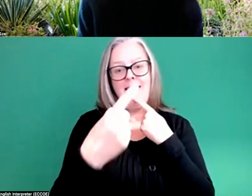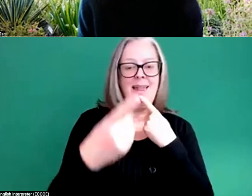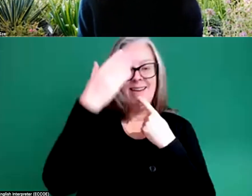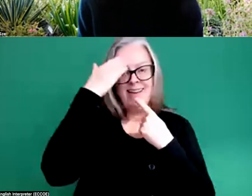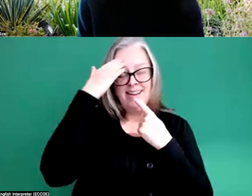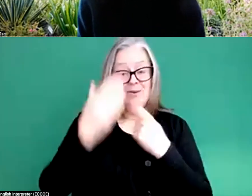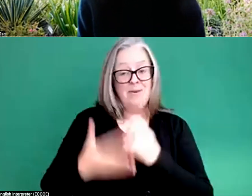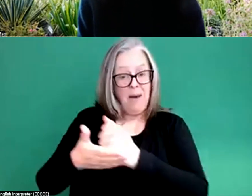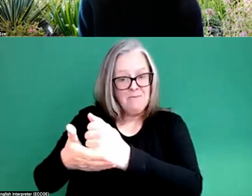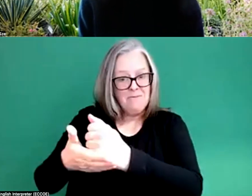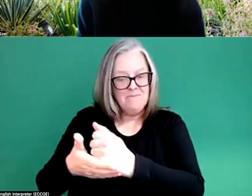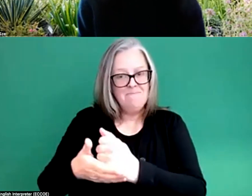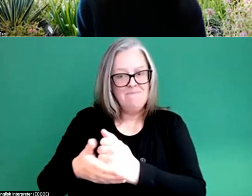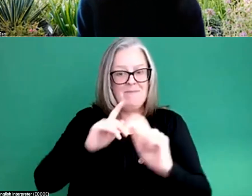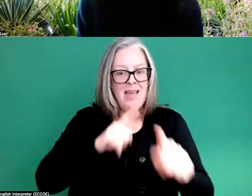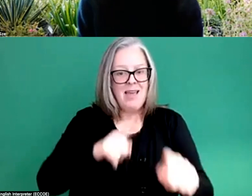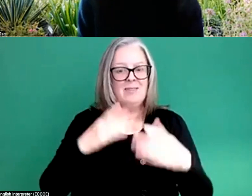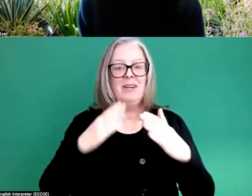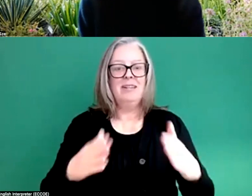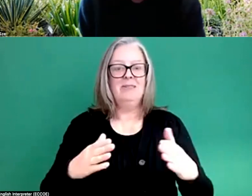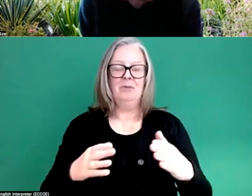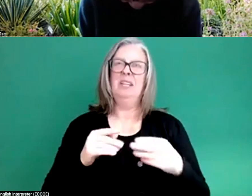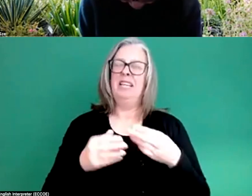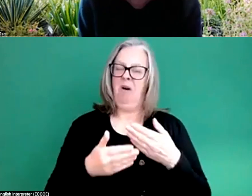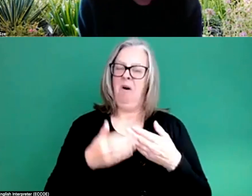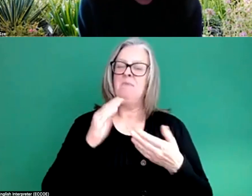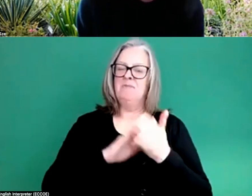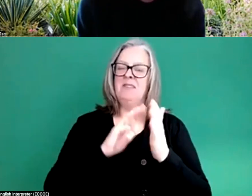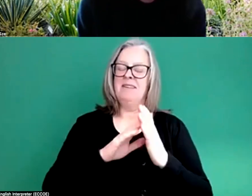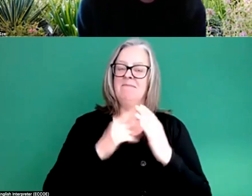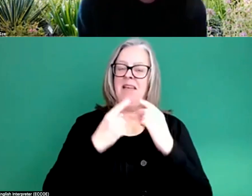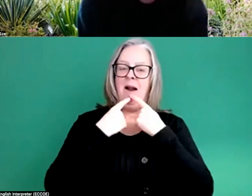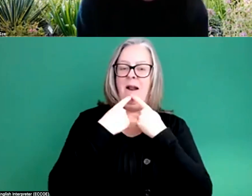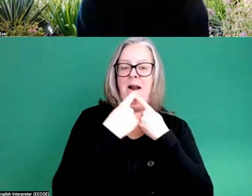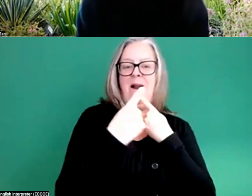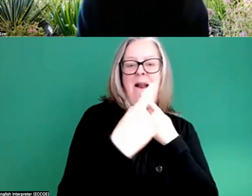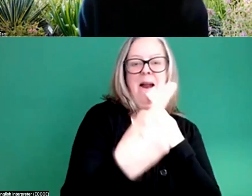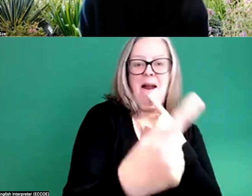probably is on the edge of rambling tirade. It could be both.